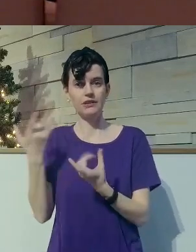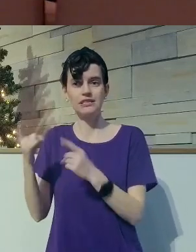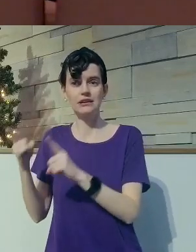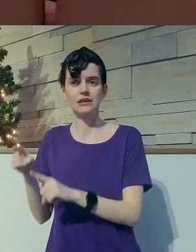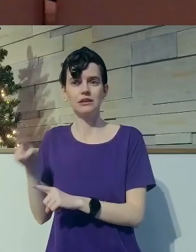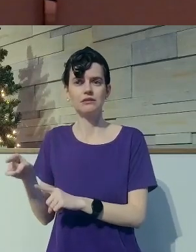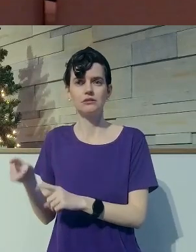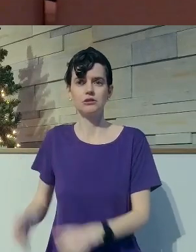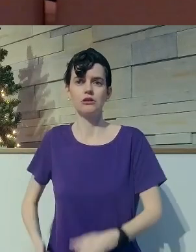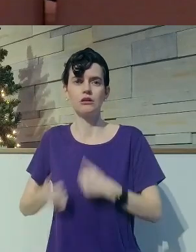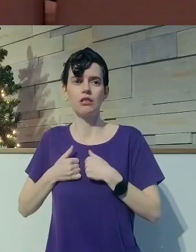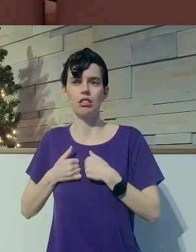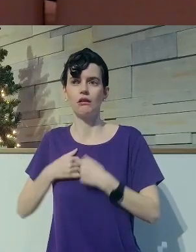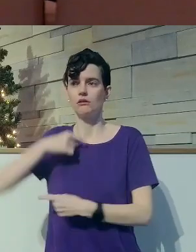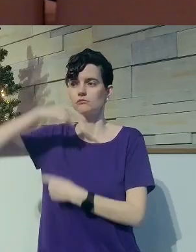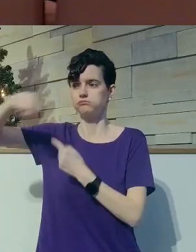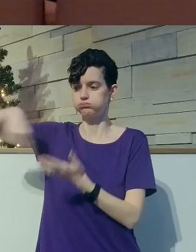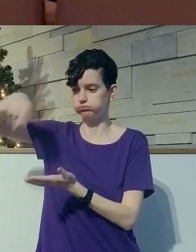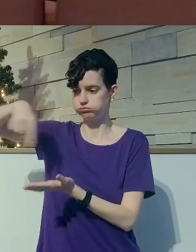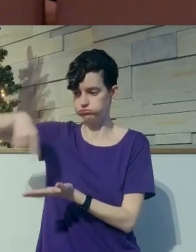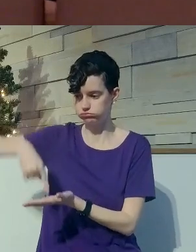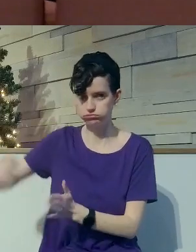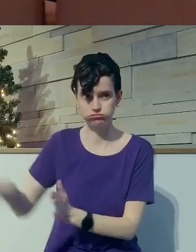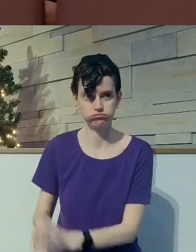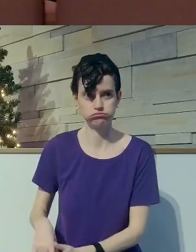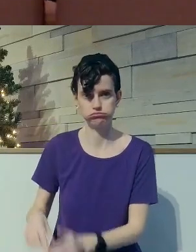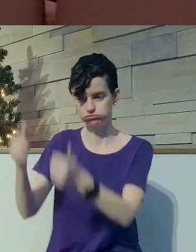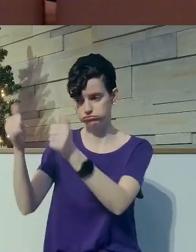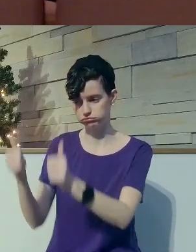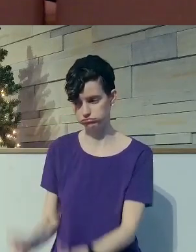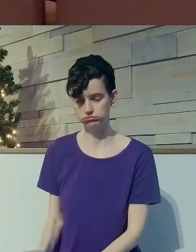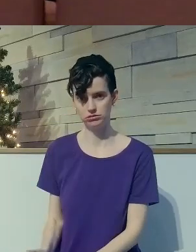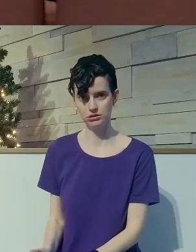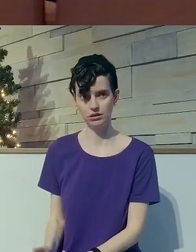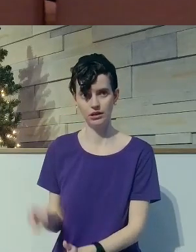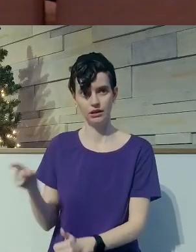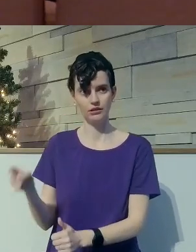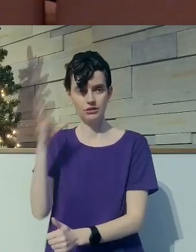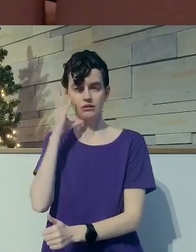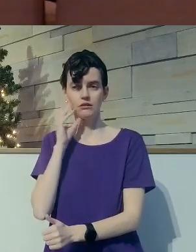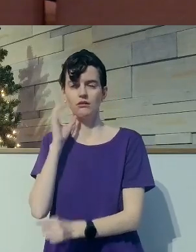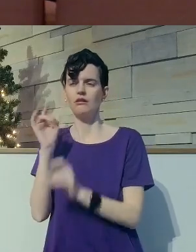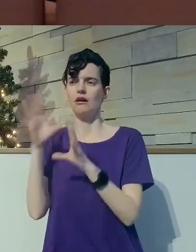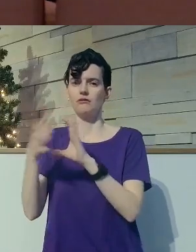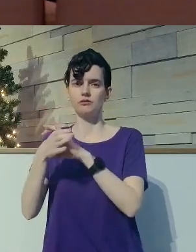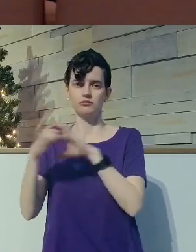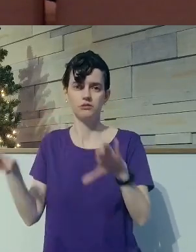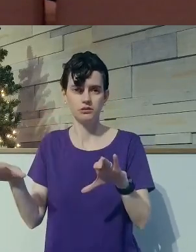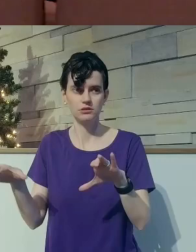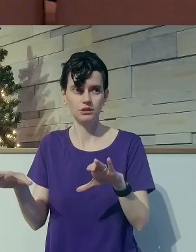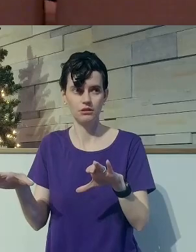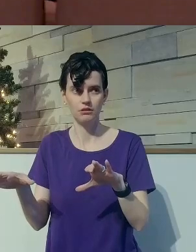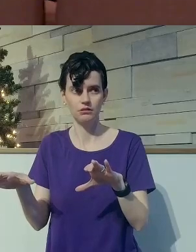on, Harry's life is spiraling out of control. I mean, Harry has gone through a horrible divorce.